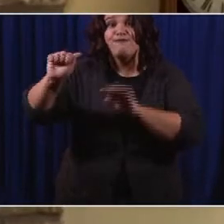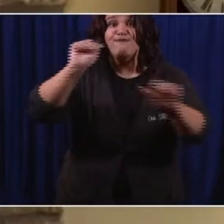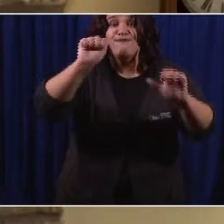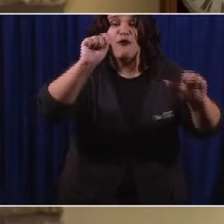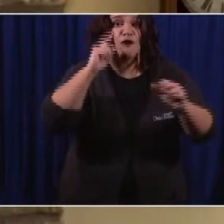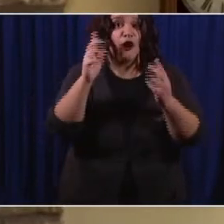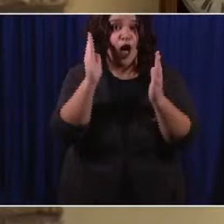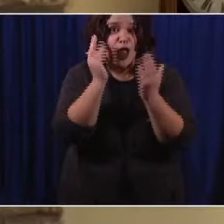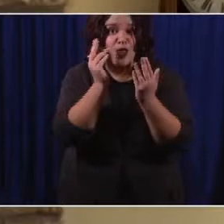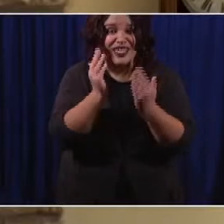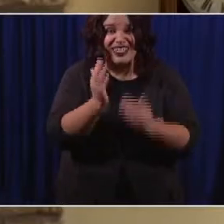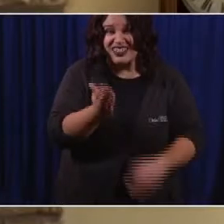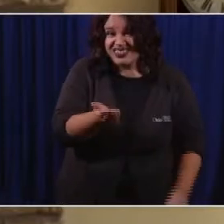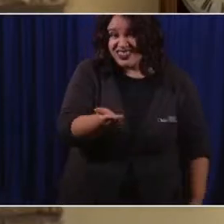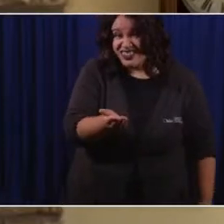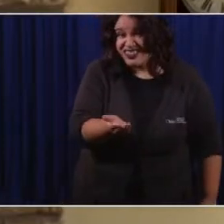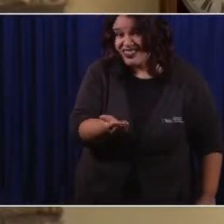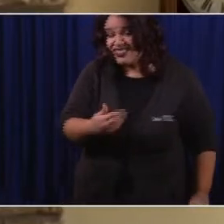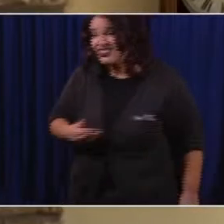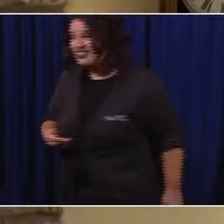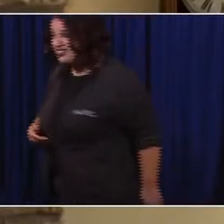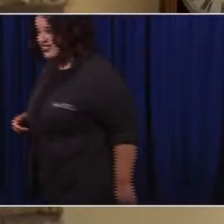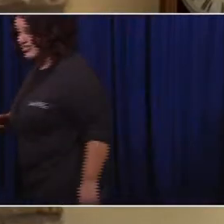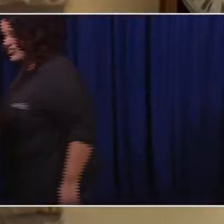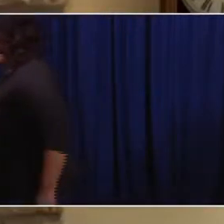at how widespread